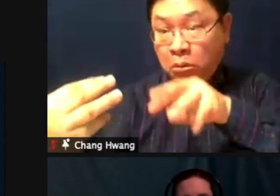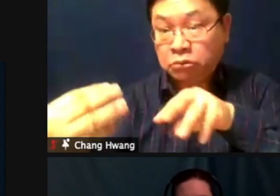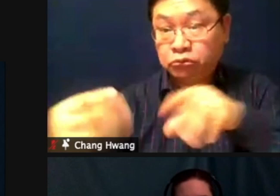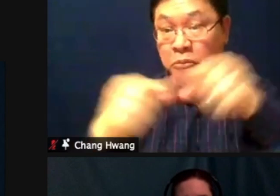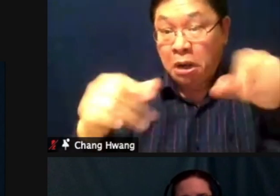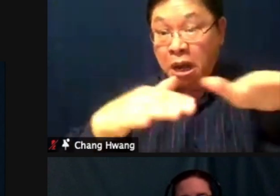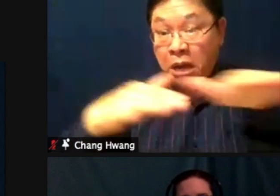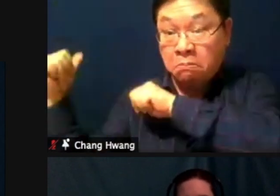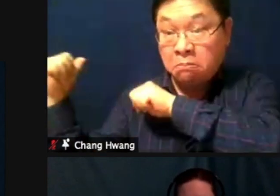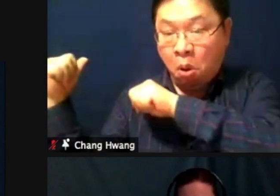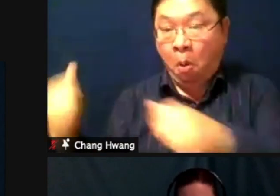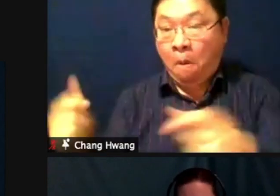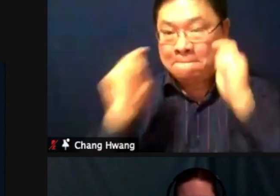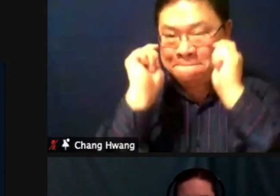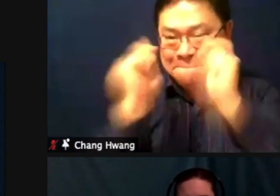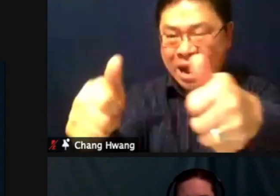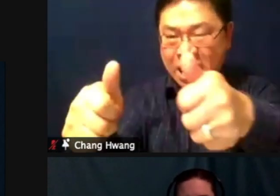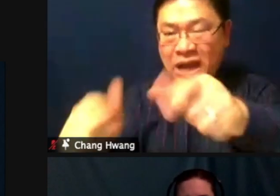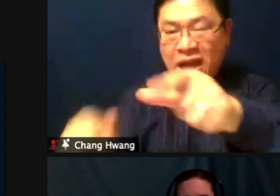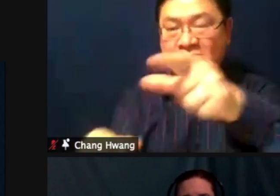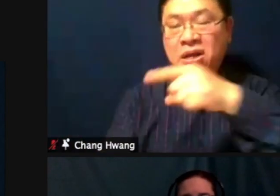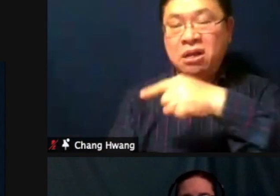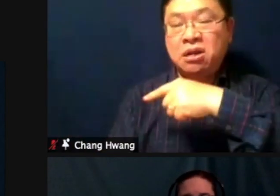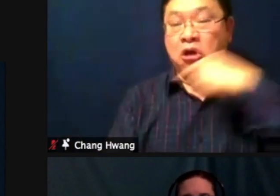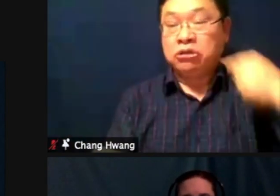when Japan lost and they left,